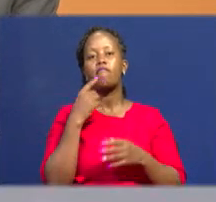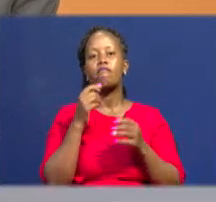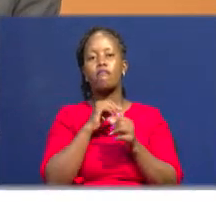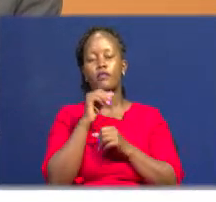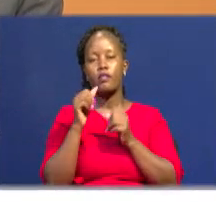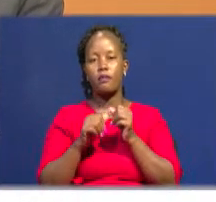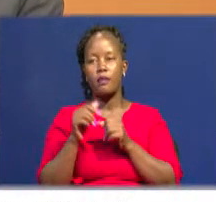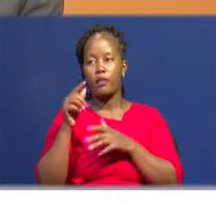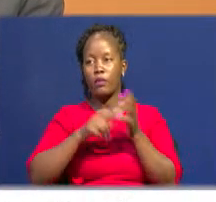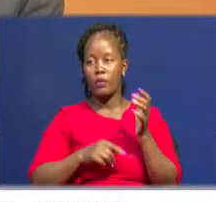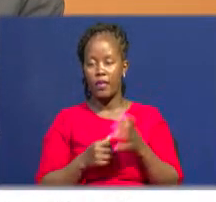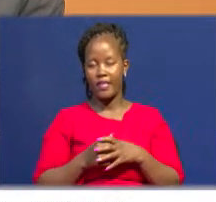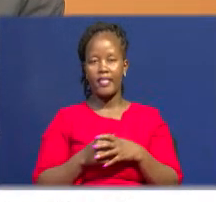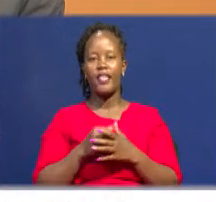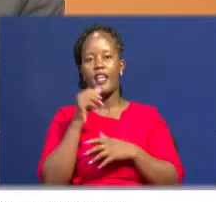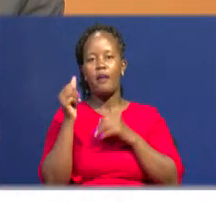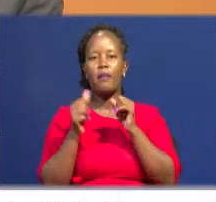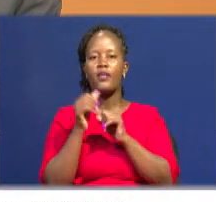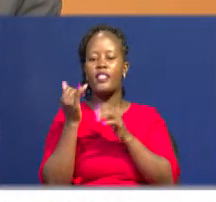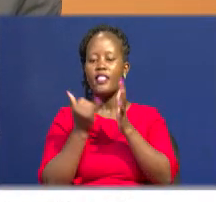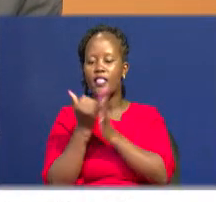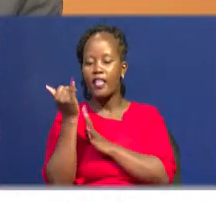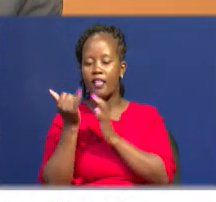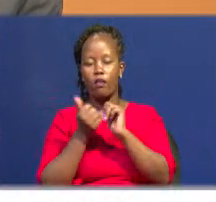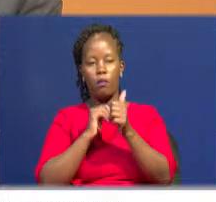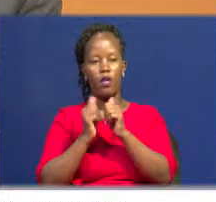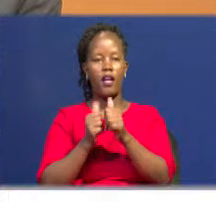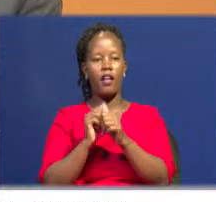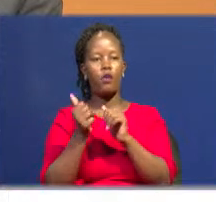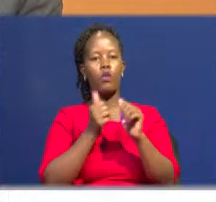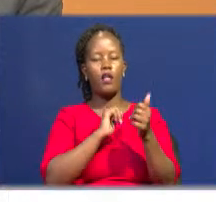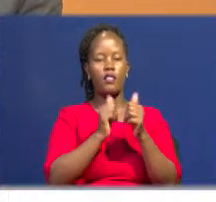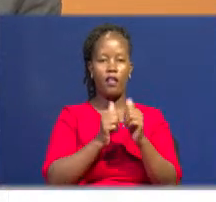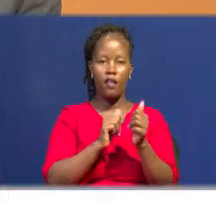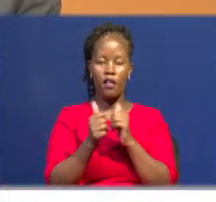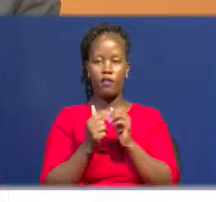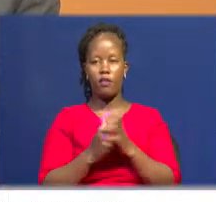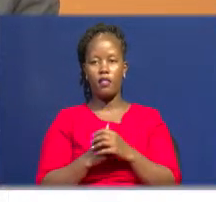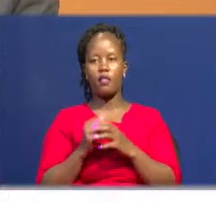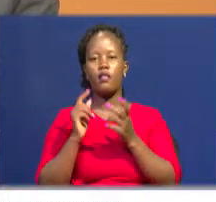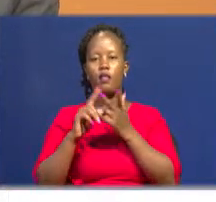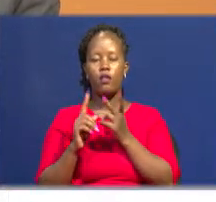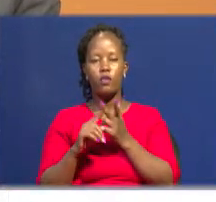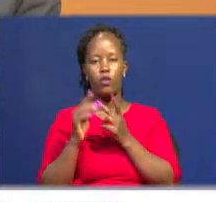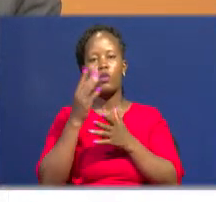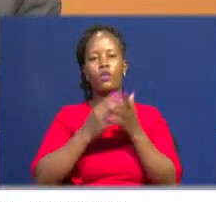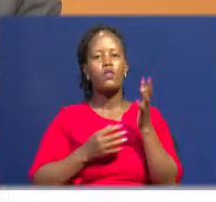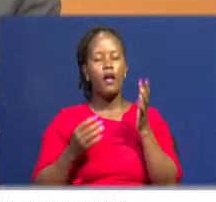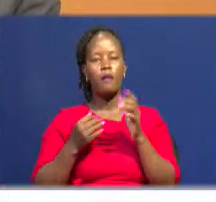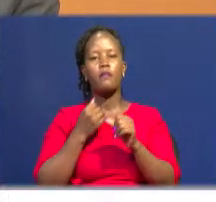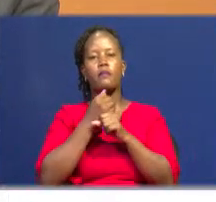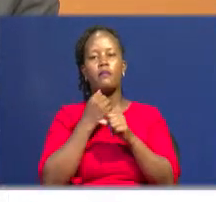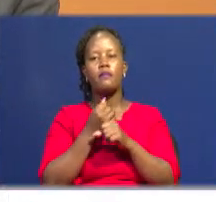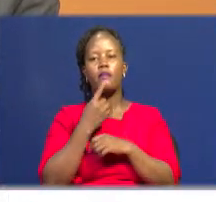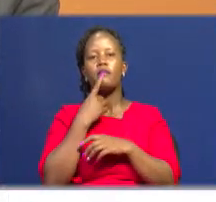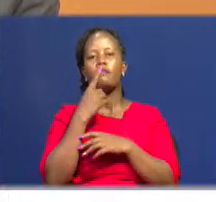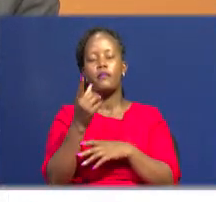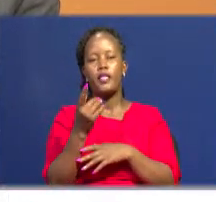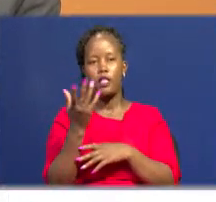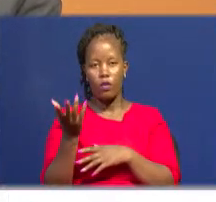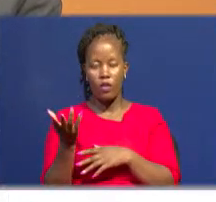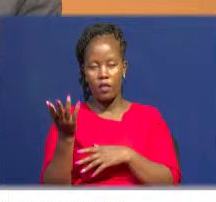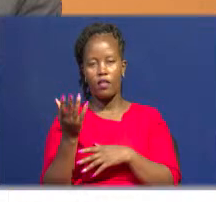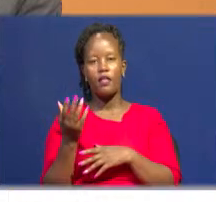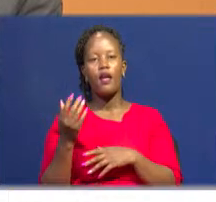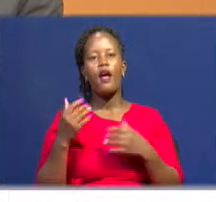in Kenya, everyone talks about the integrity of sports. What's the work that you've made sure that these secondary school games